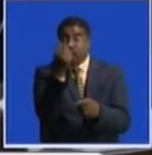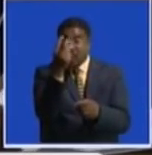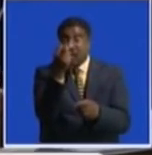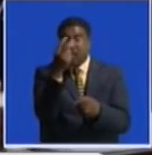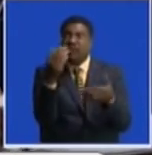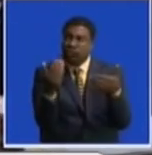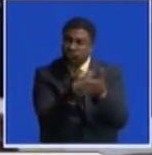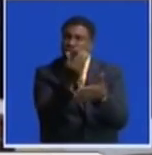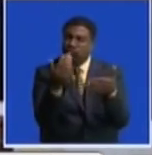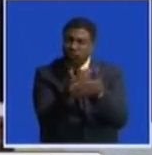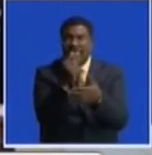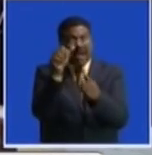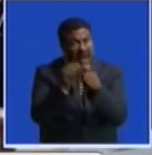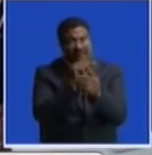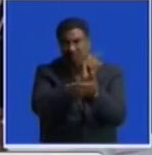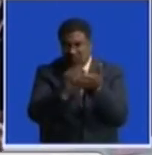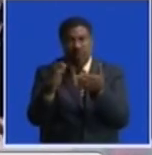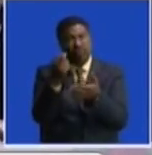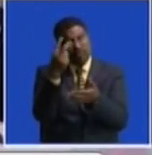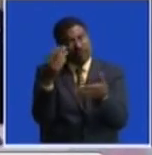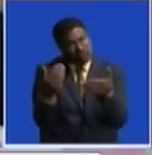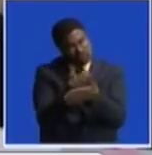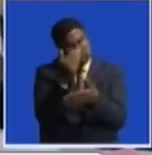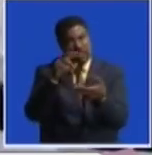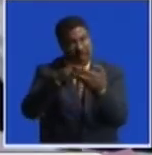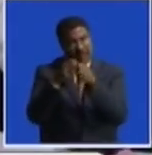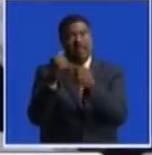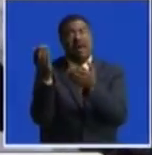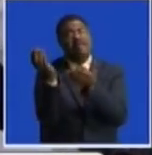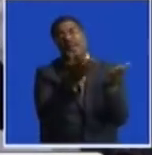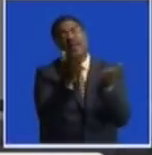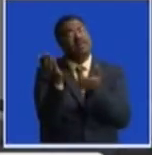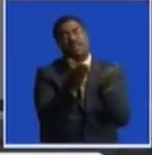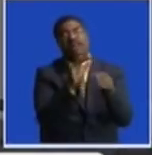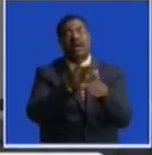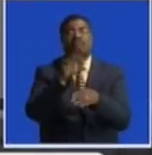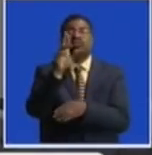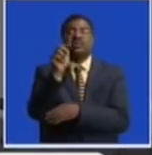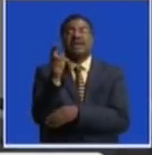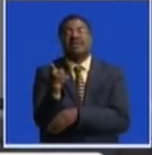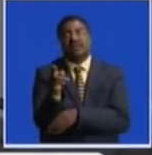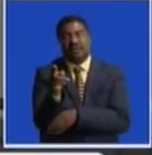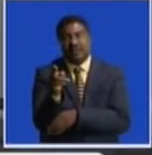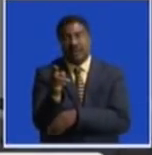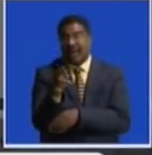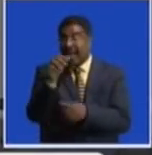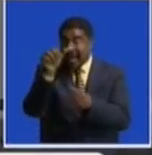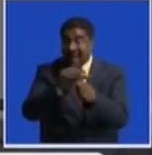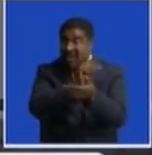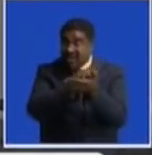cases are recorded every week at the university teaching hospital. Every week we